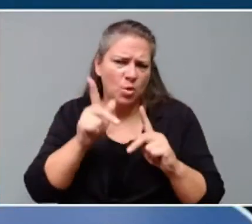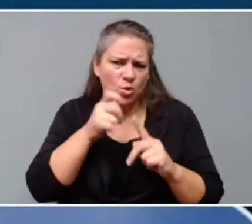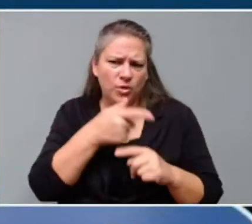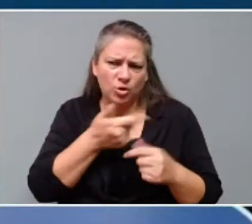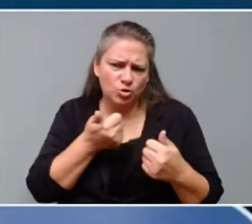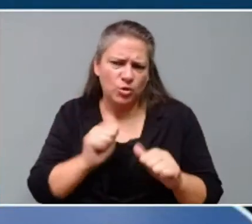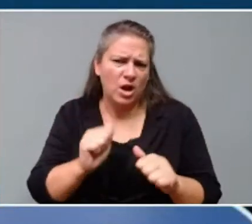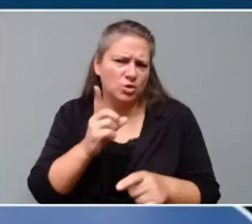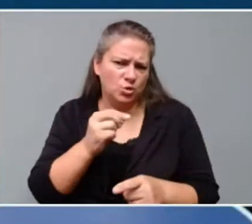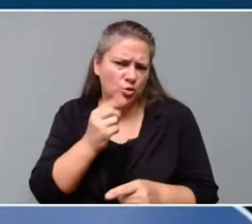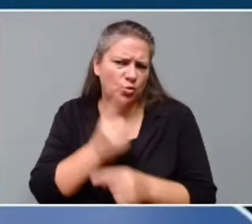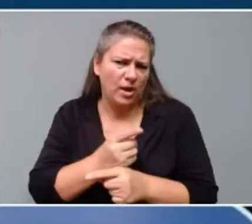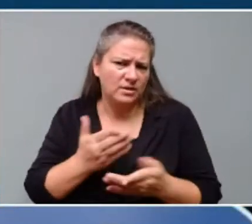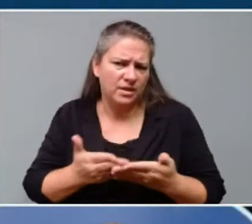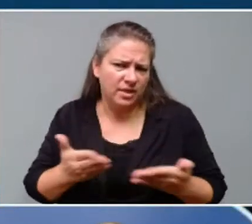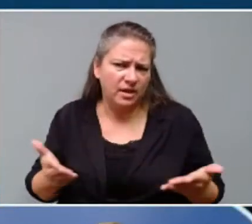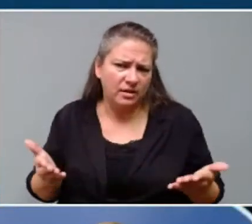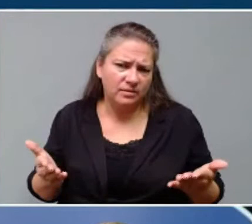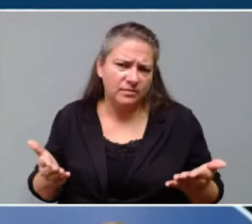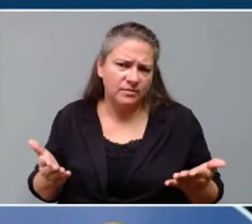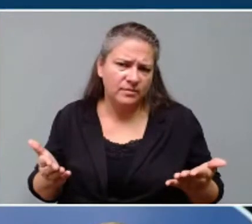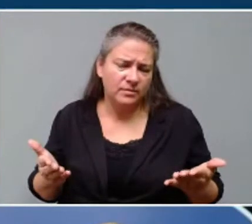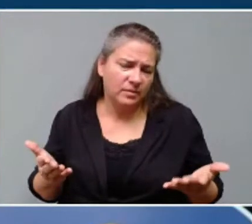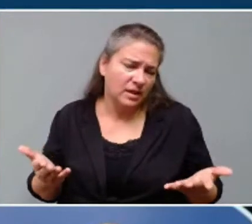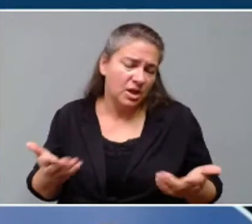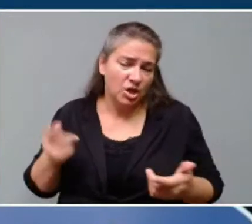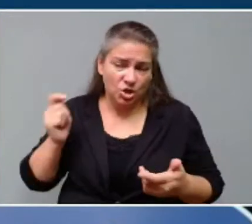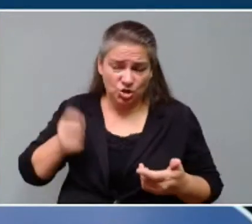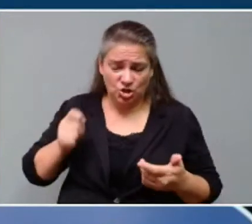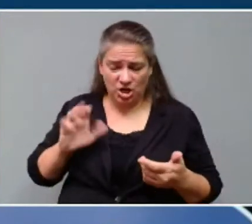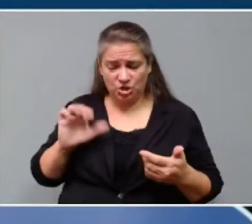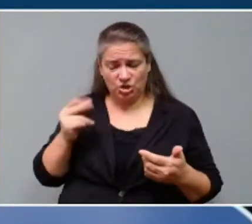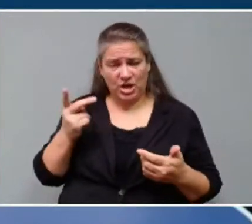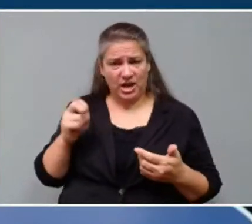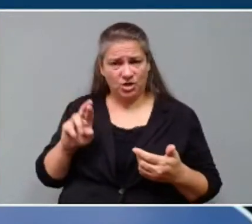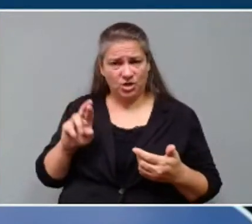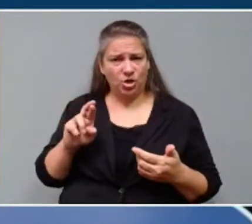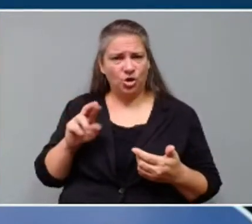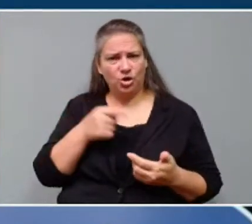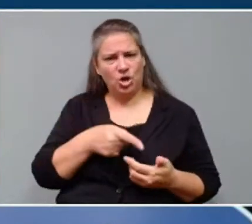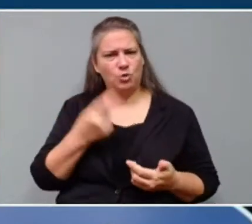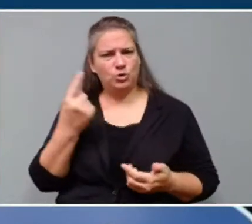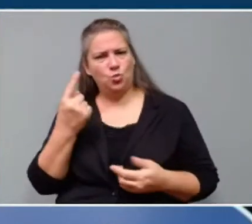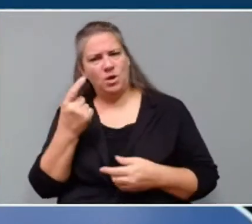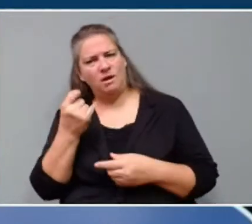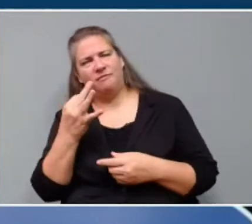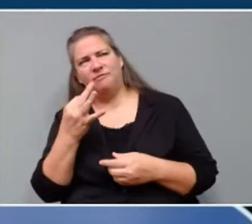right. I mean, Judge Chandler was one of the kindest